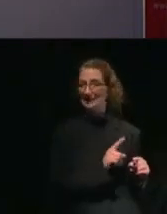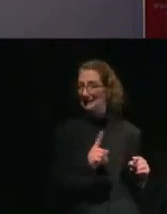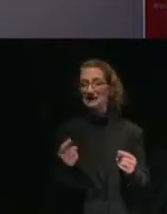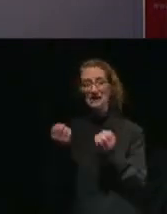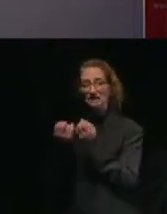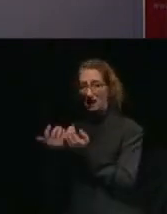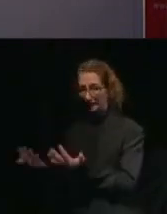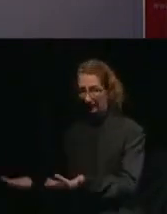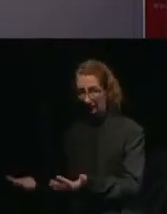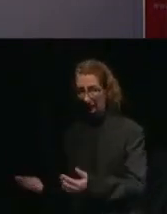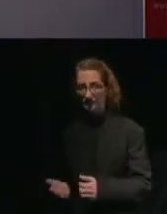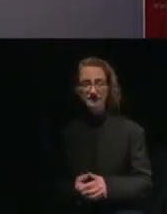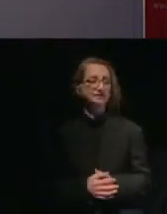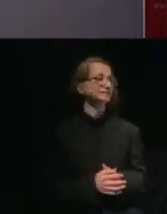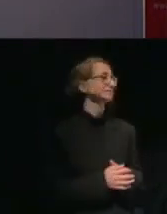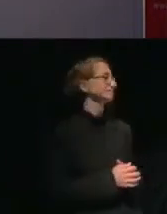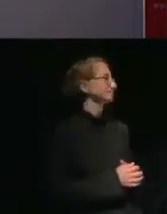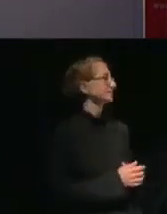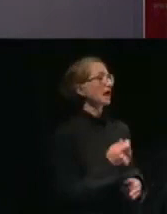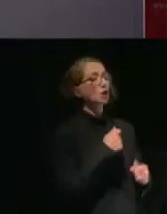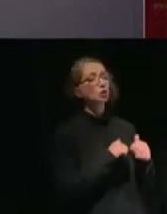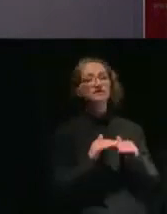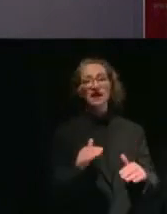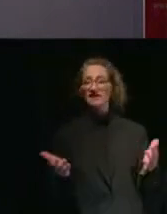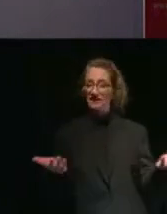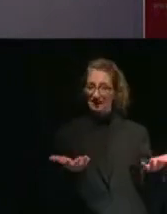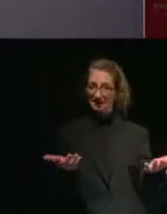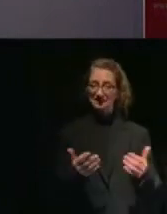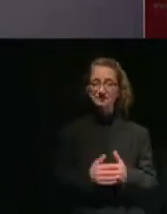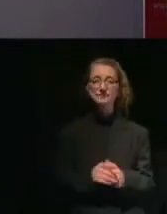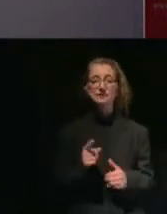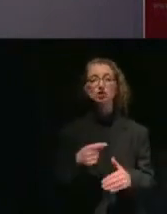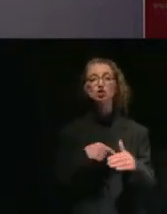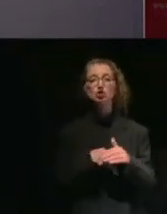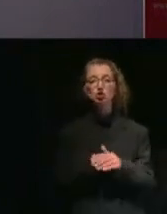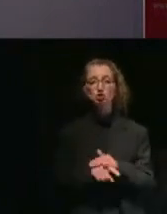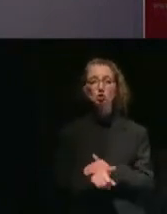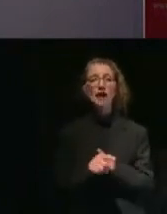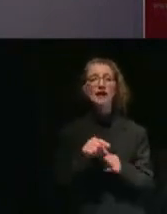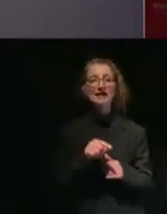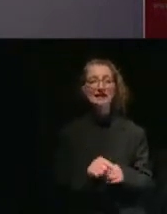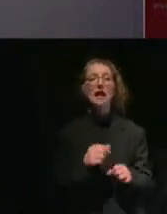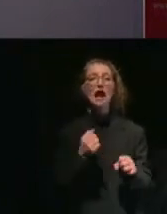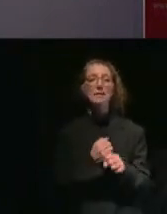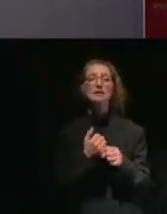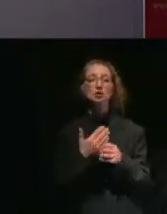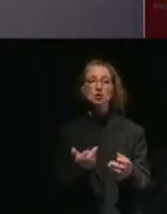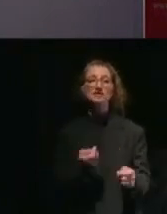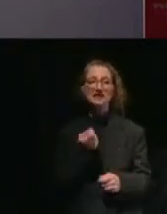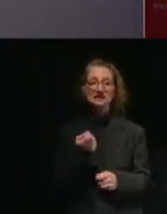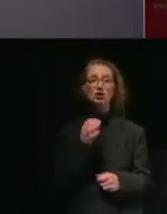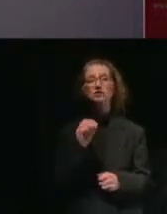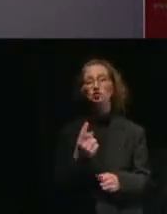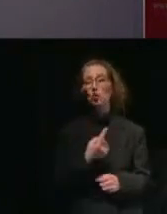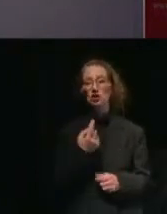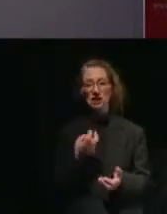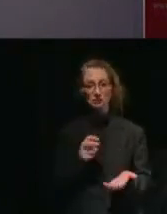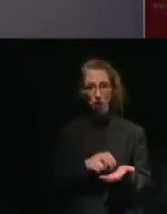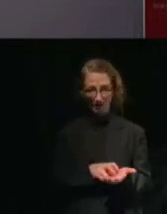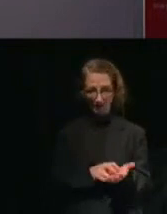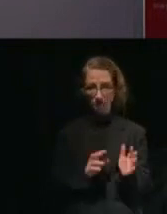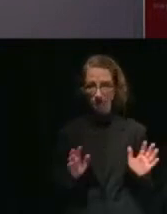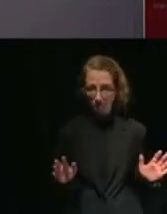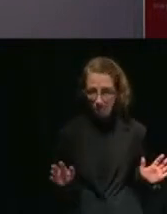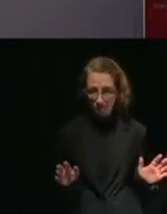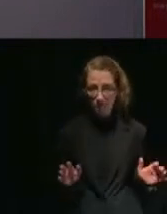any representative evidence, but these fields of action are: one, access